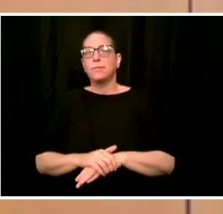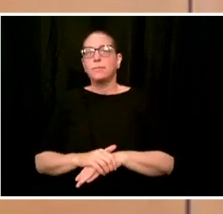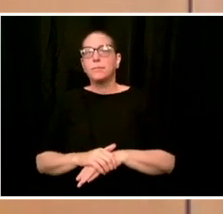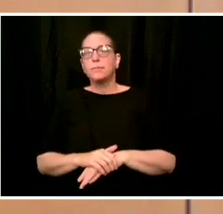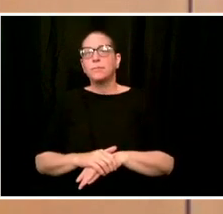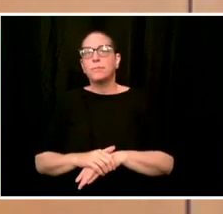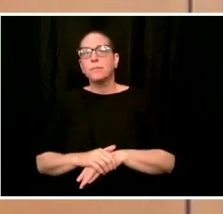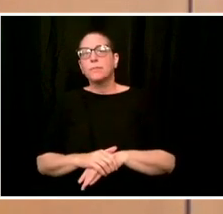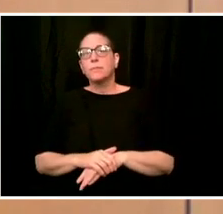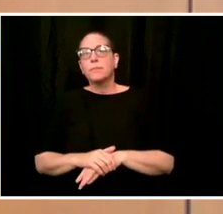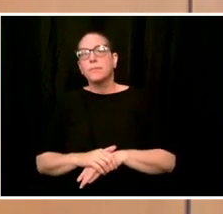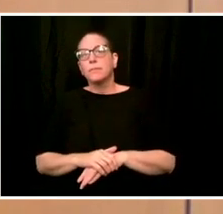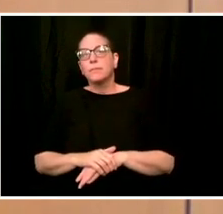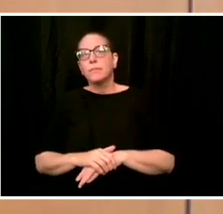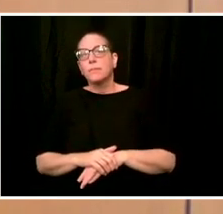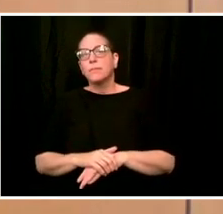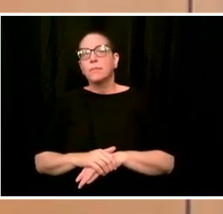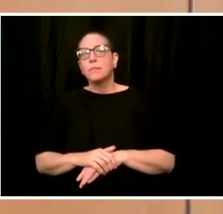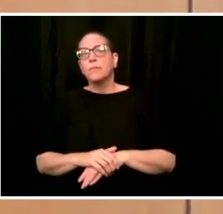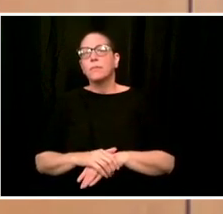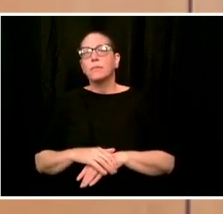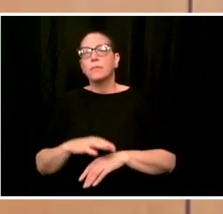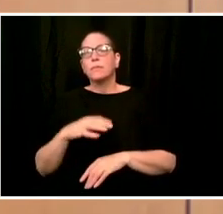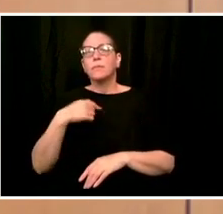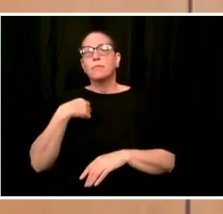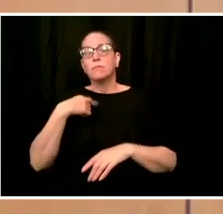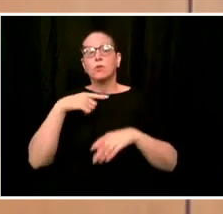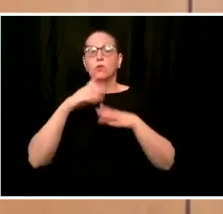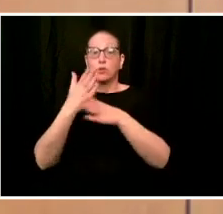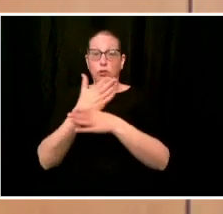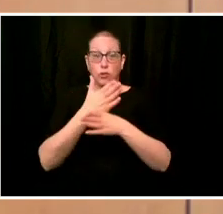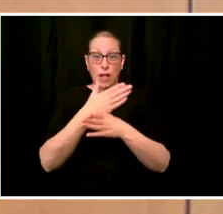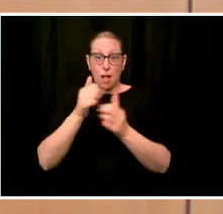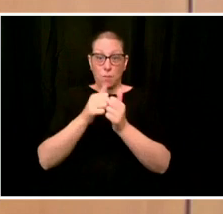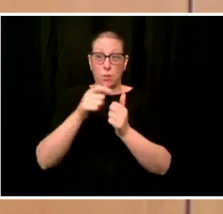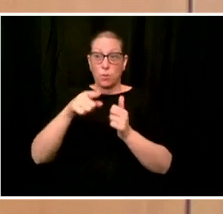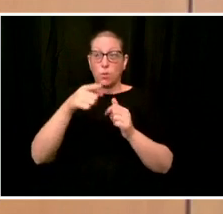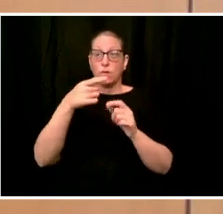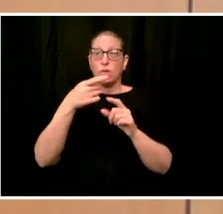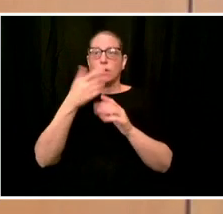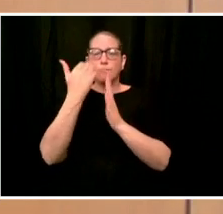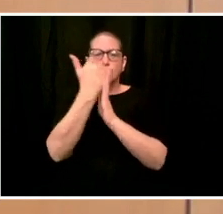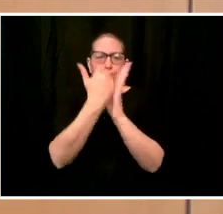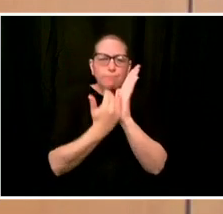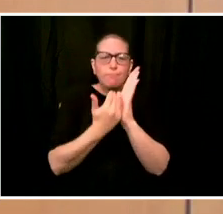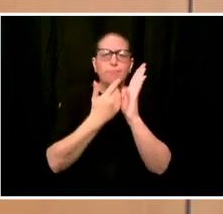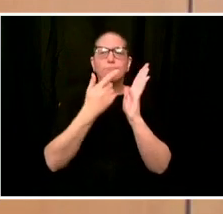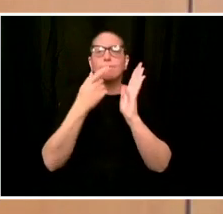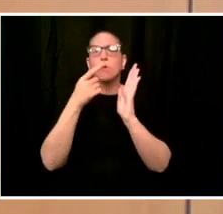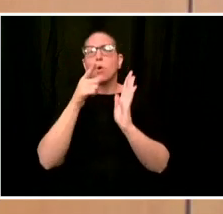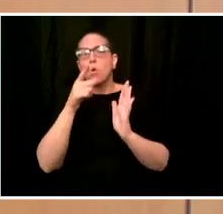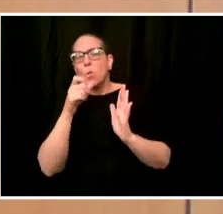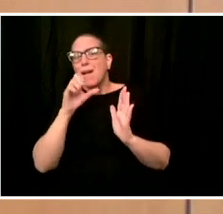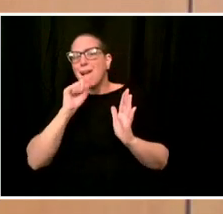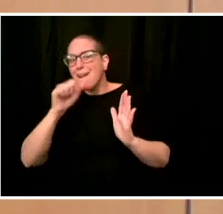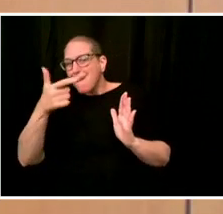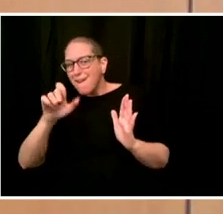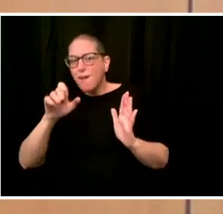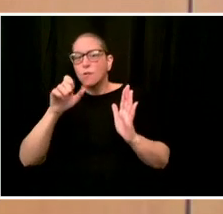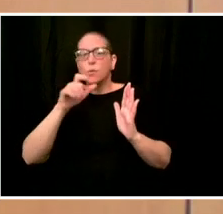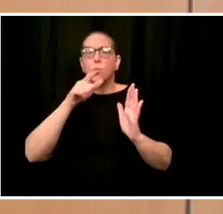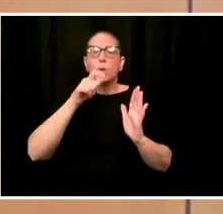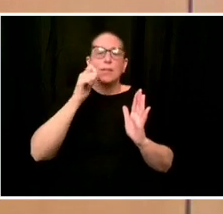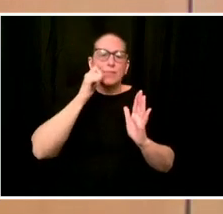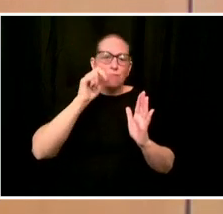rules, if you will, right? We went against the grain because it was important for us as a health department to know, to be able